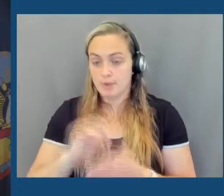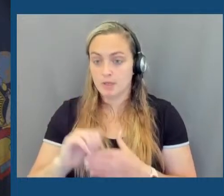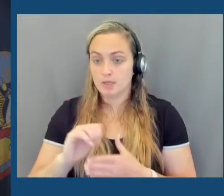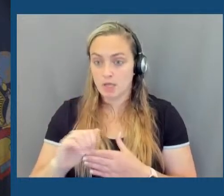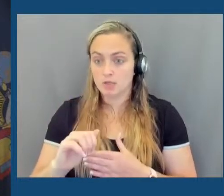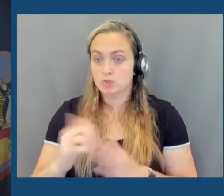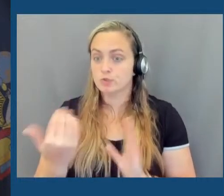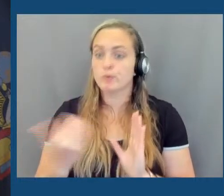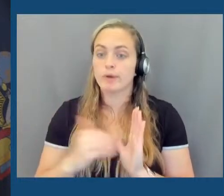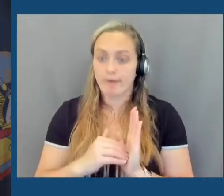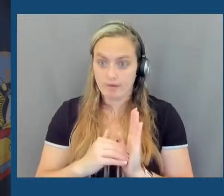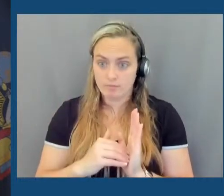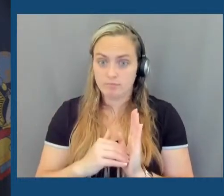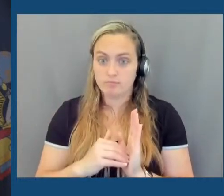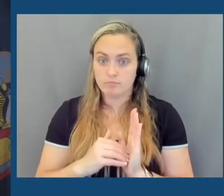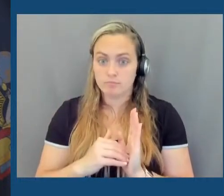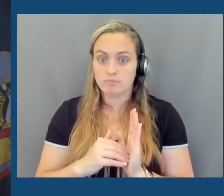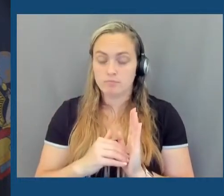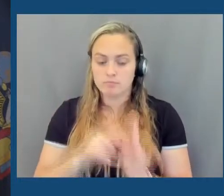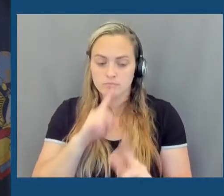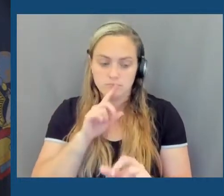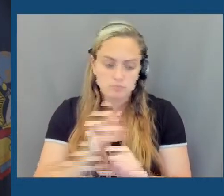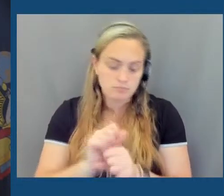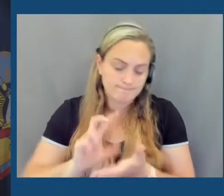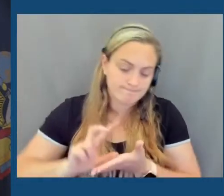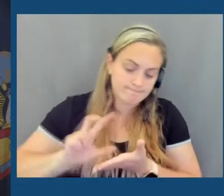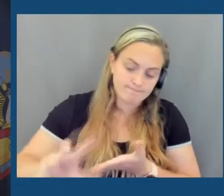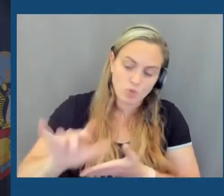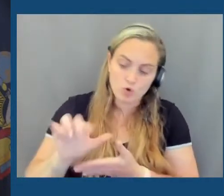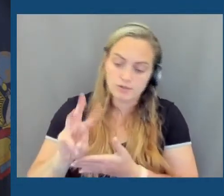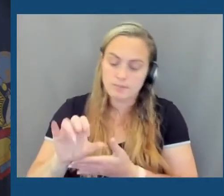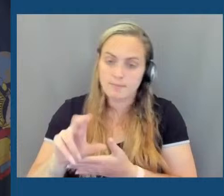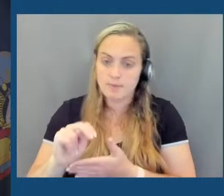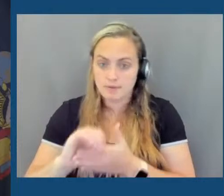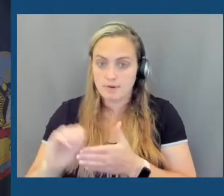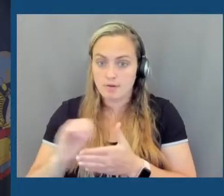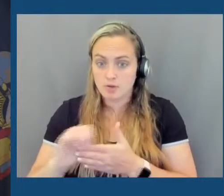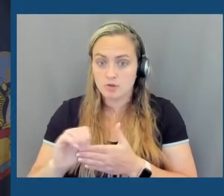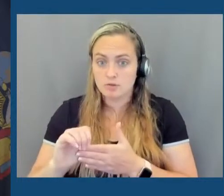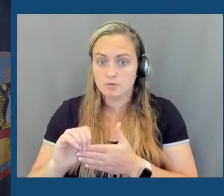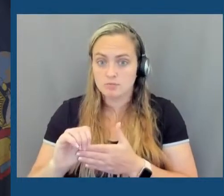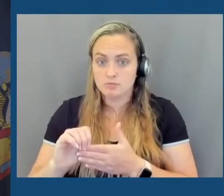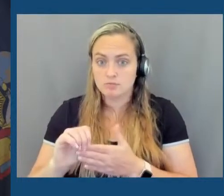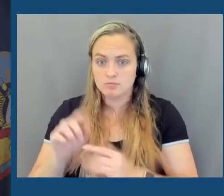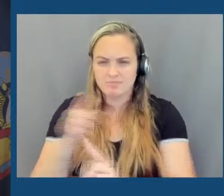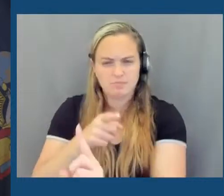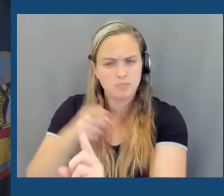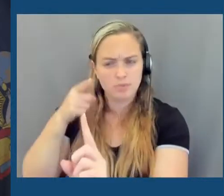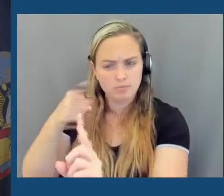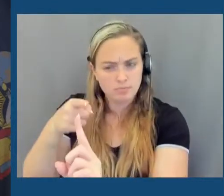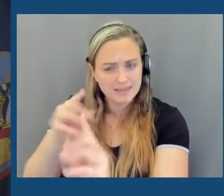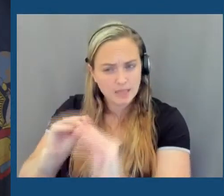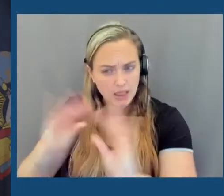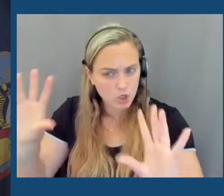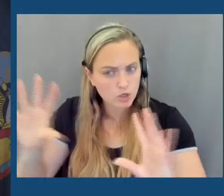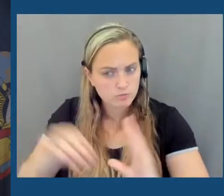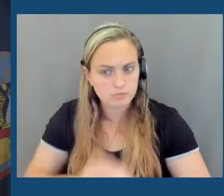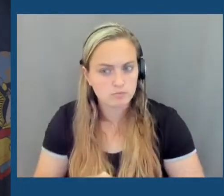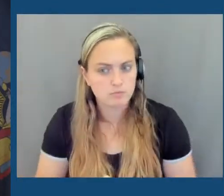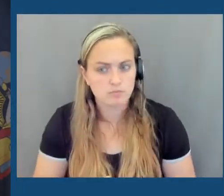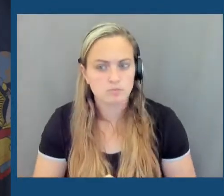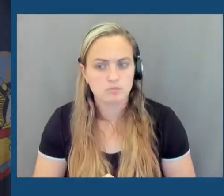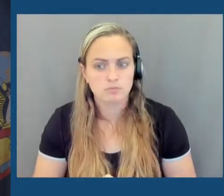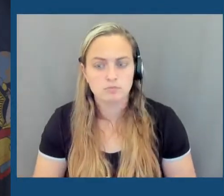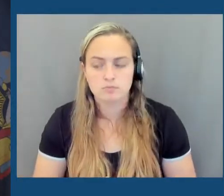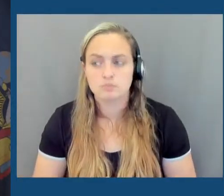once again, by committing another $36 million, we're sending a strong message to New Yorkers that we're